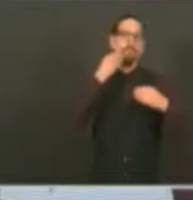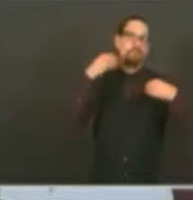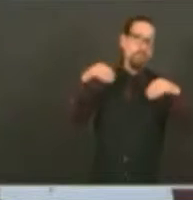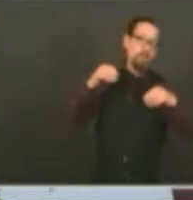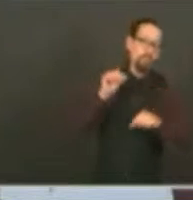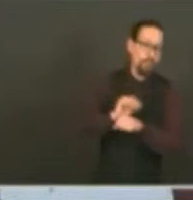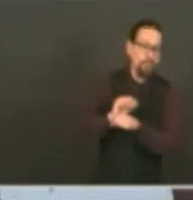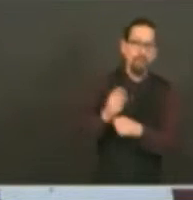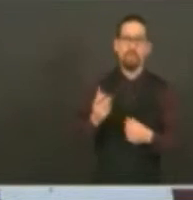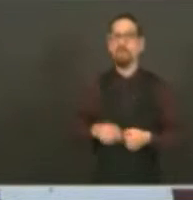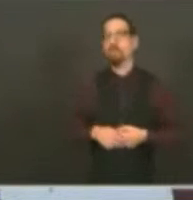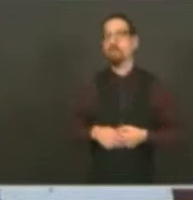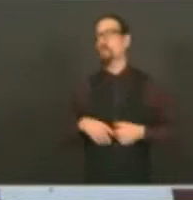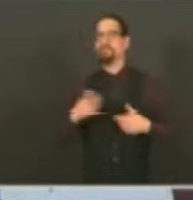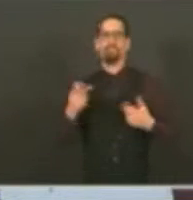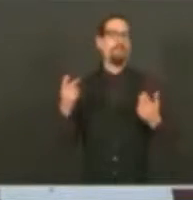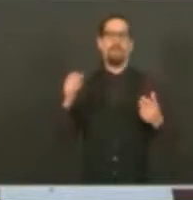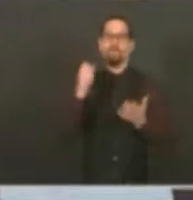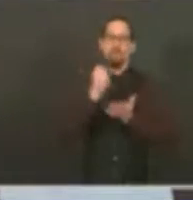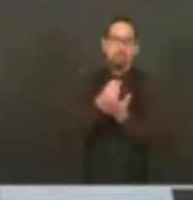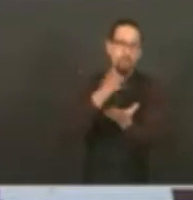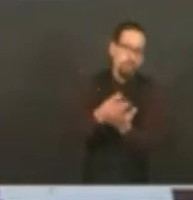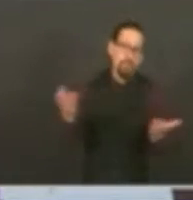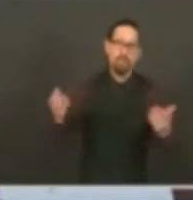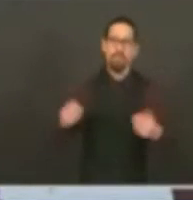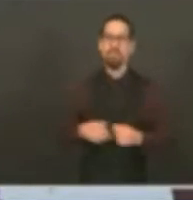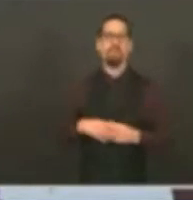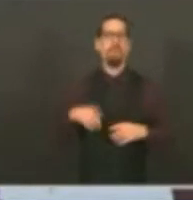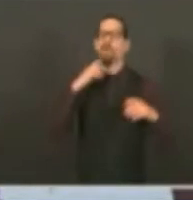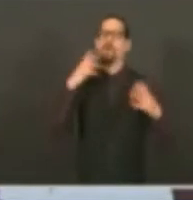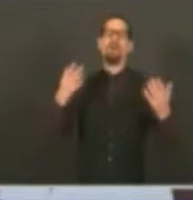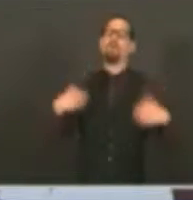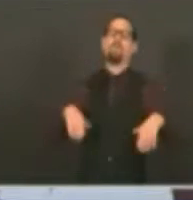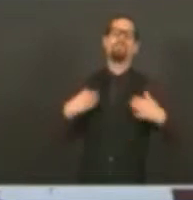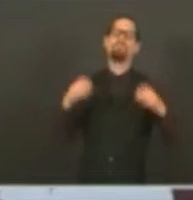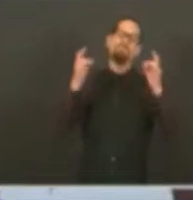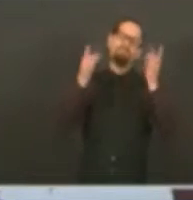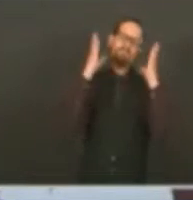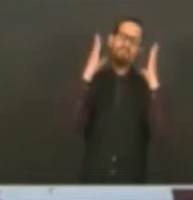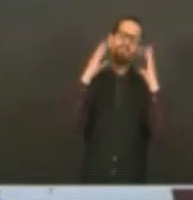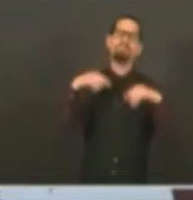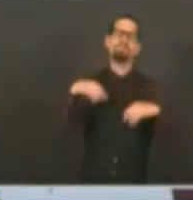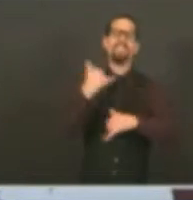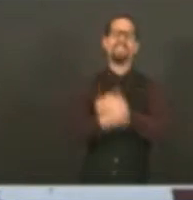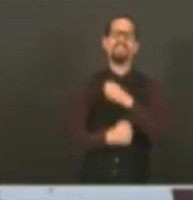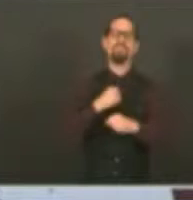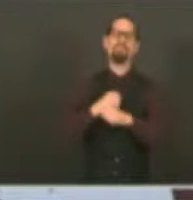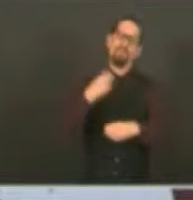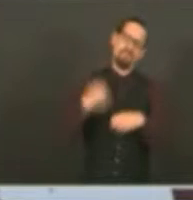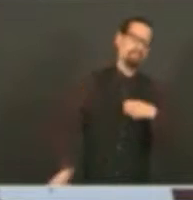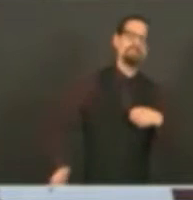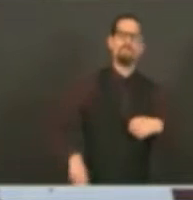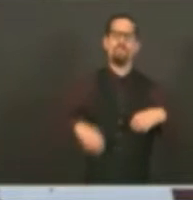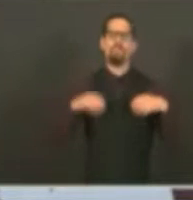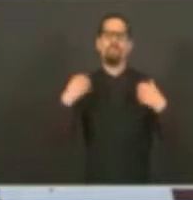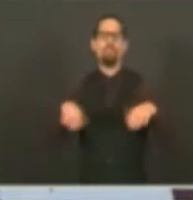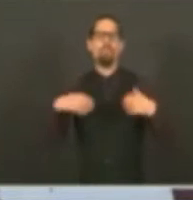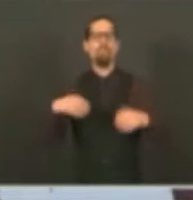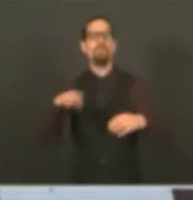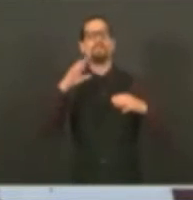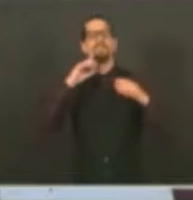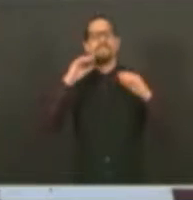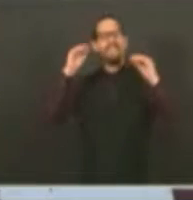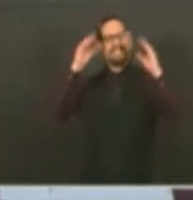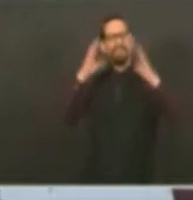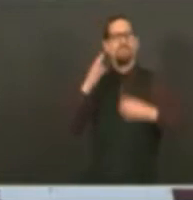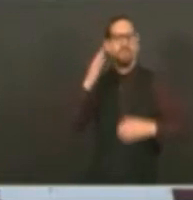the DCYF social workers. It's a brutally hard year. And I in no way want to minimize how hard this is for teachers